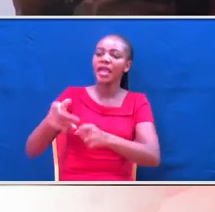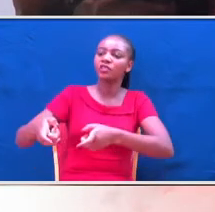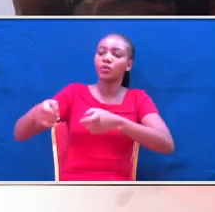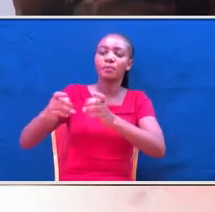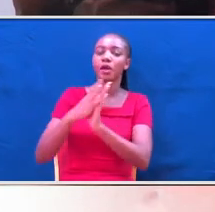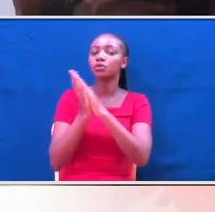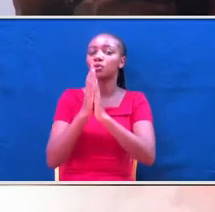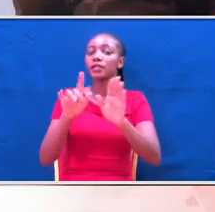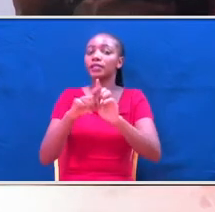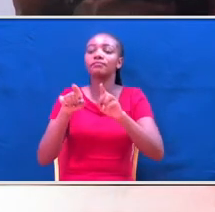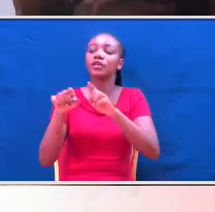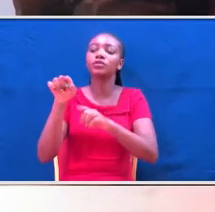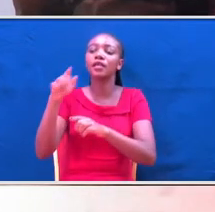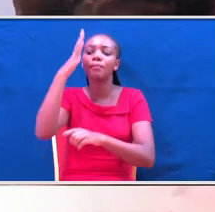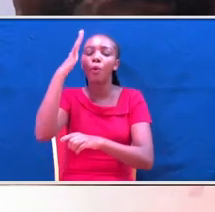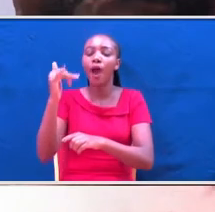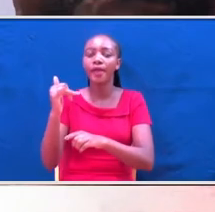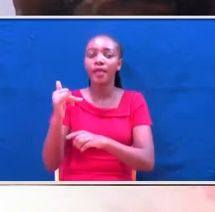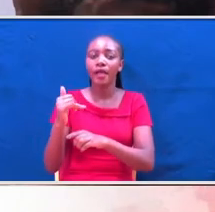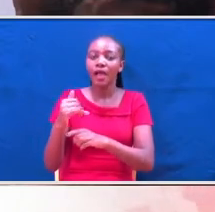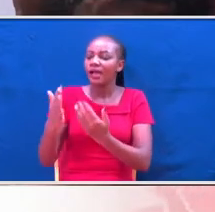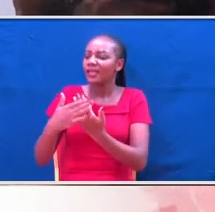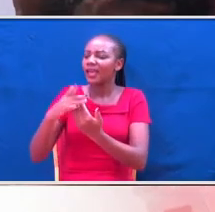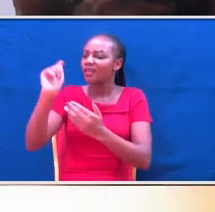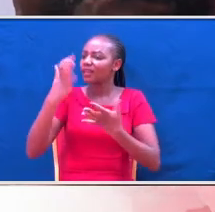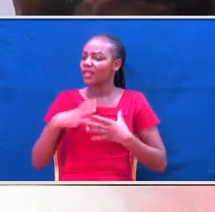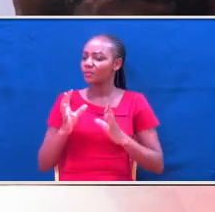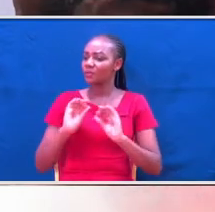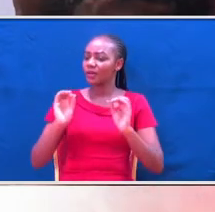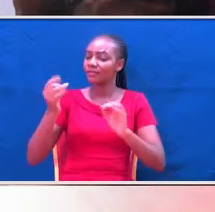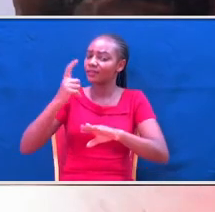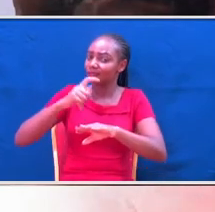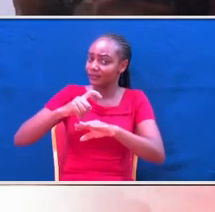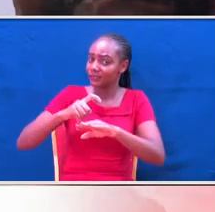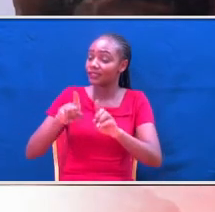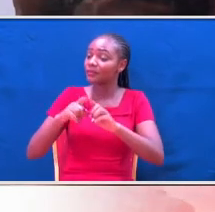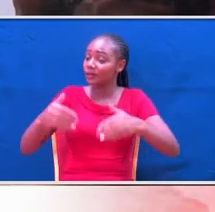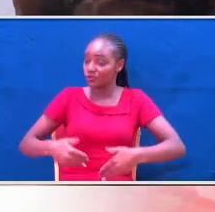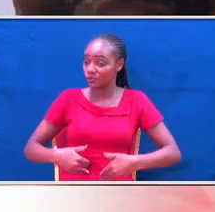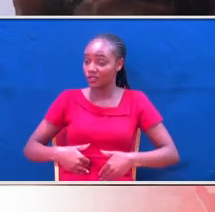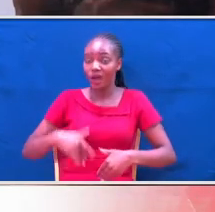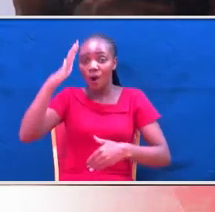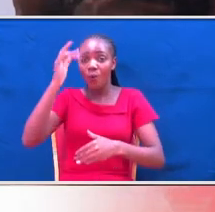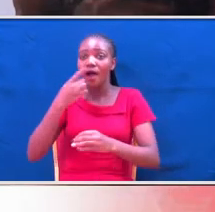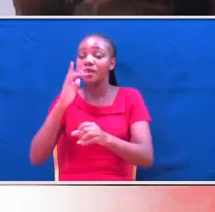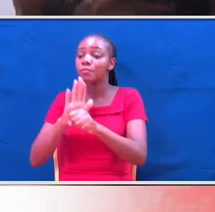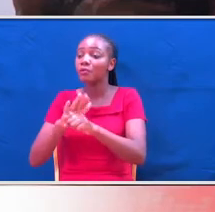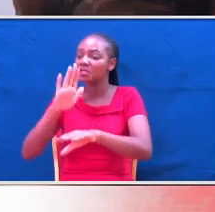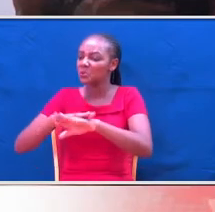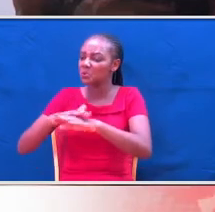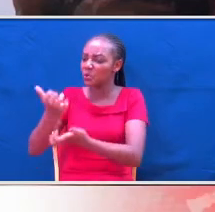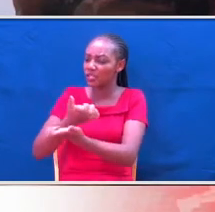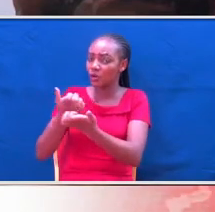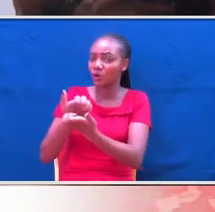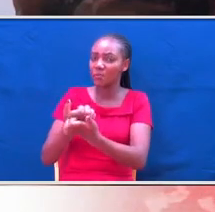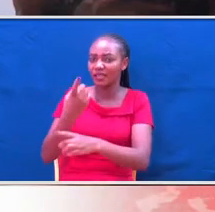wheelbarrow-nomics, accusing him of betraying thousands of Kenyan youth who he promised a world-class economy in the run-up